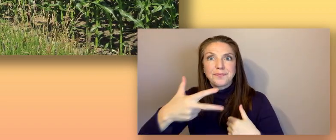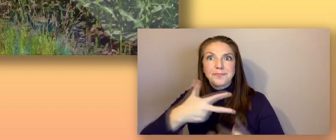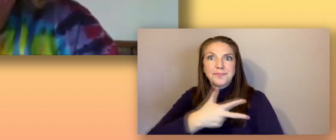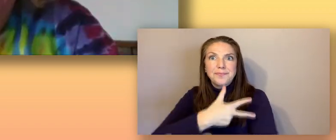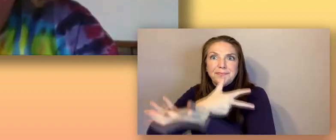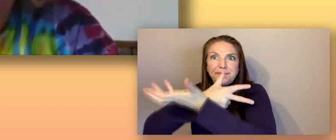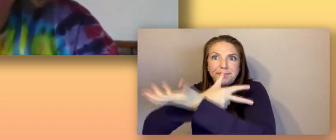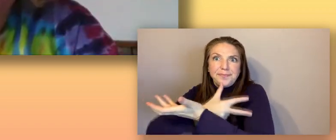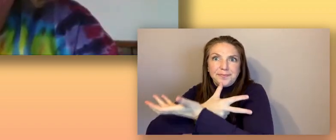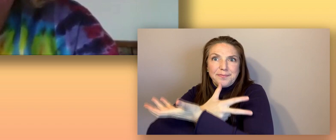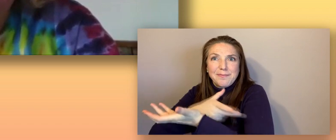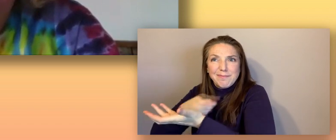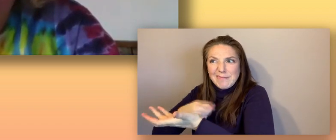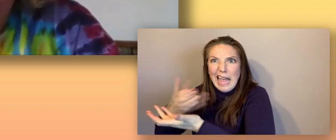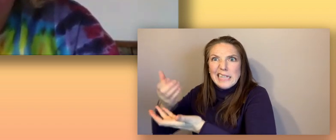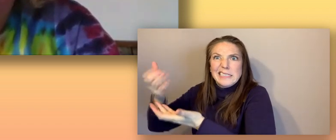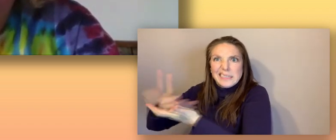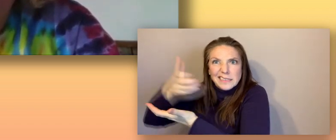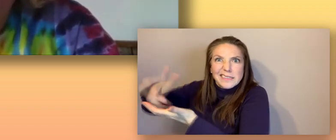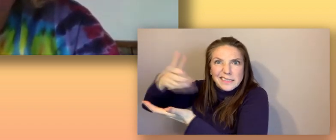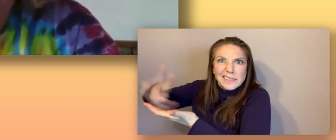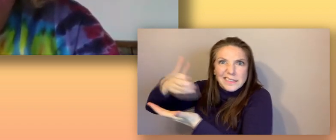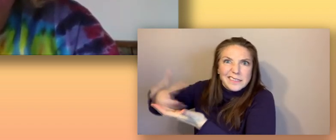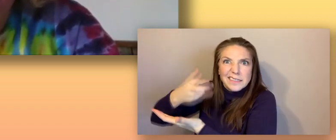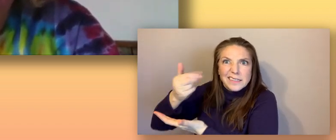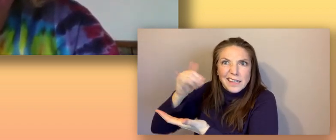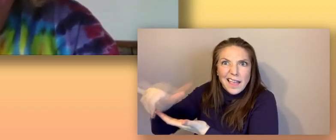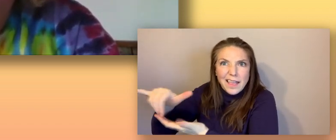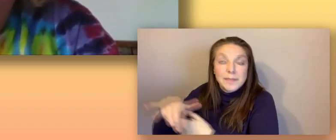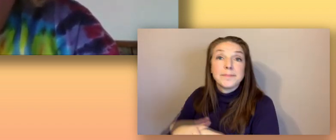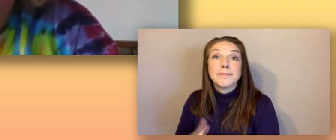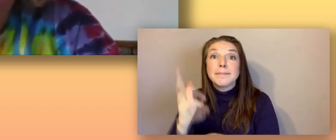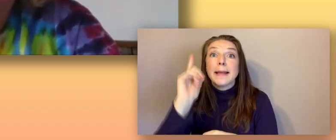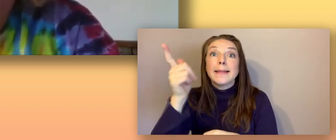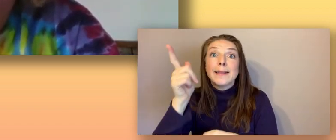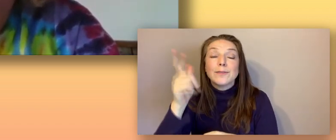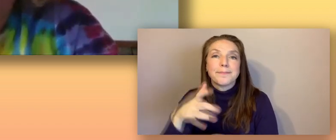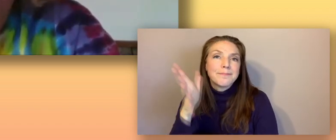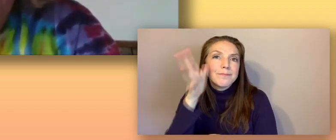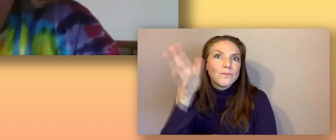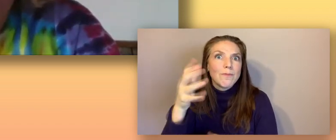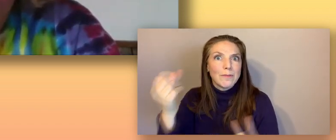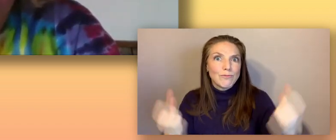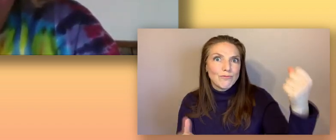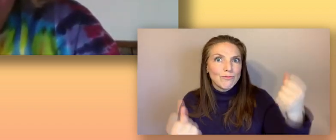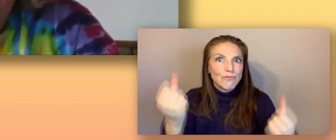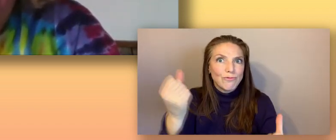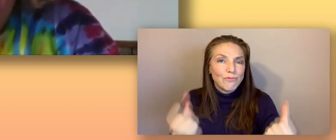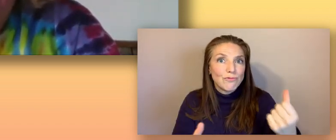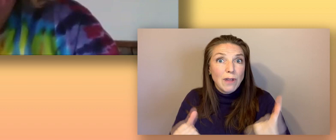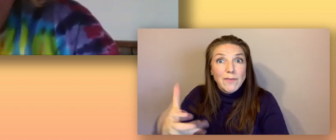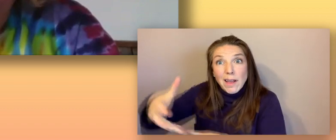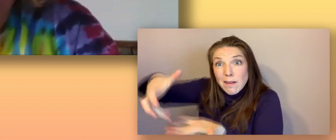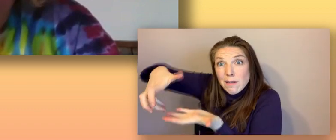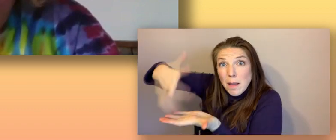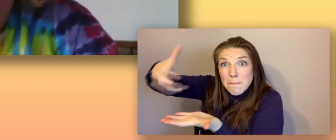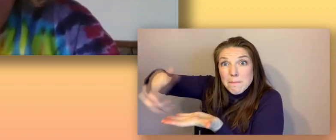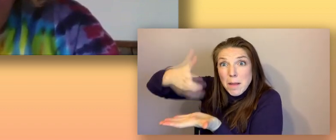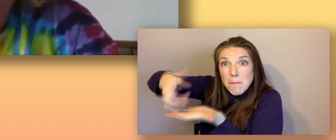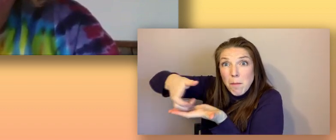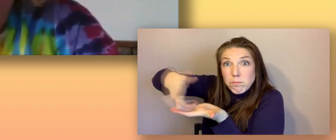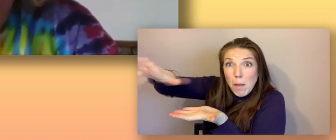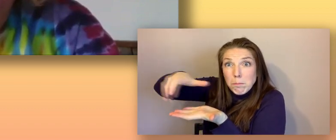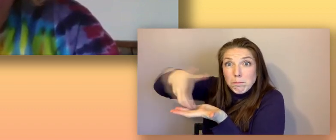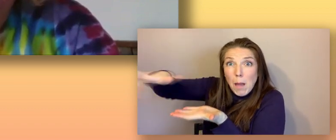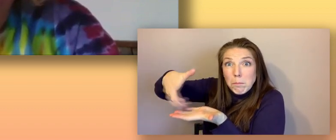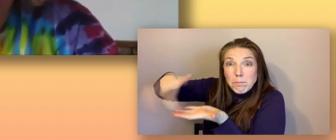tied it into bales. Later, when my grandpa was driving, I walked behind the baler, and when the hay came out in round